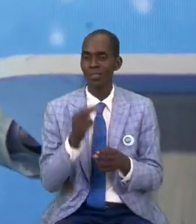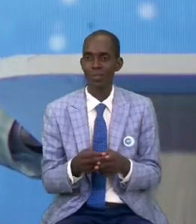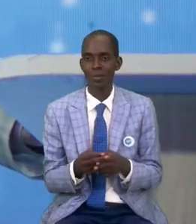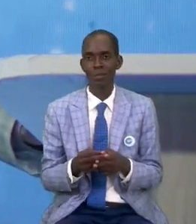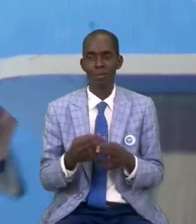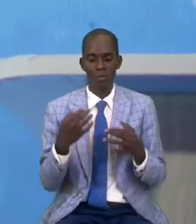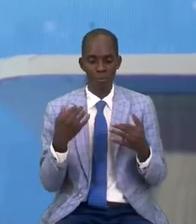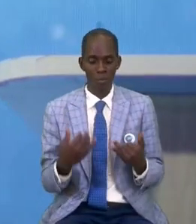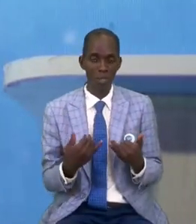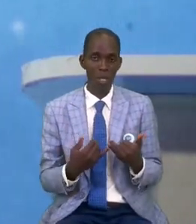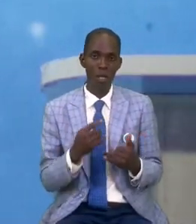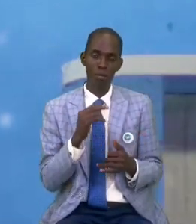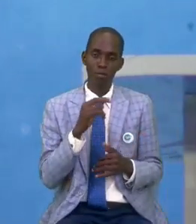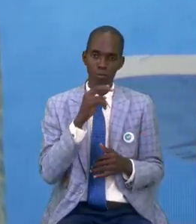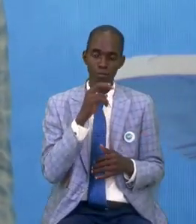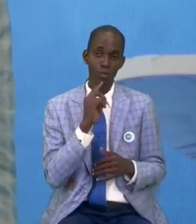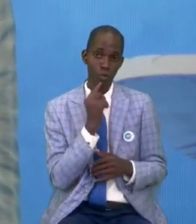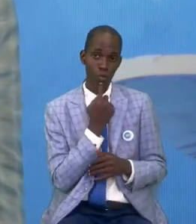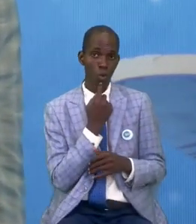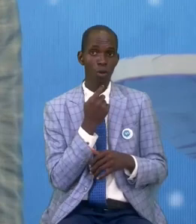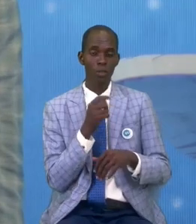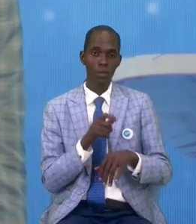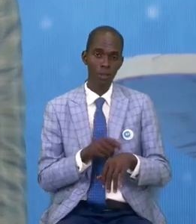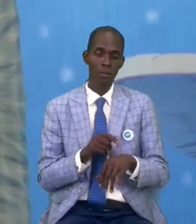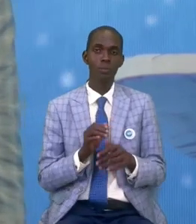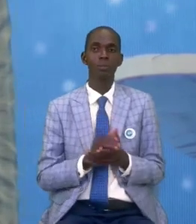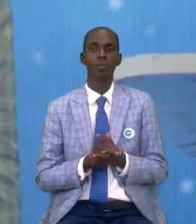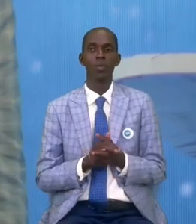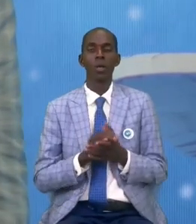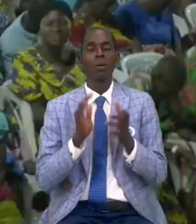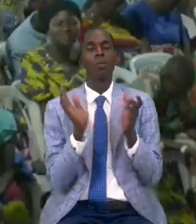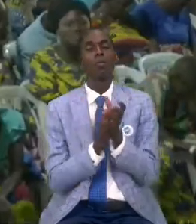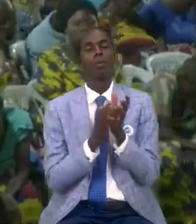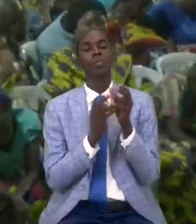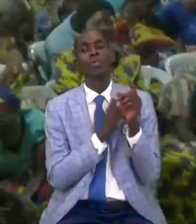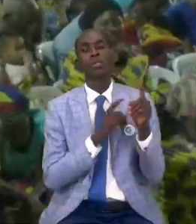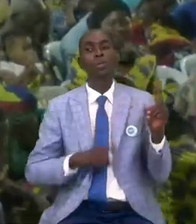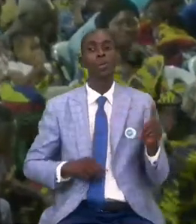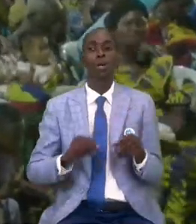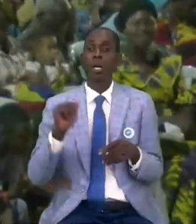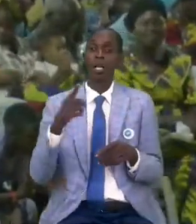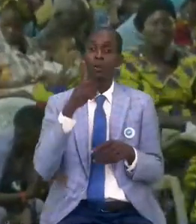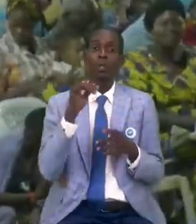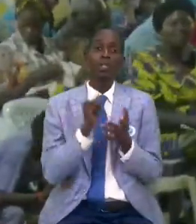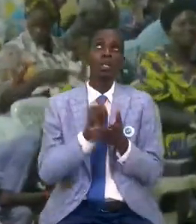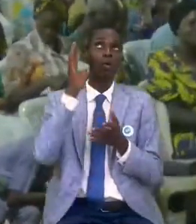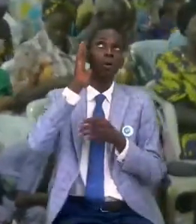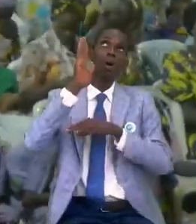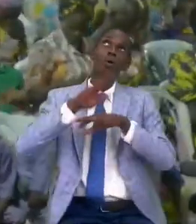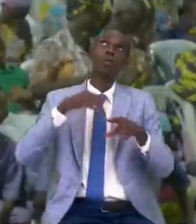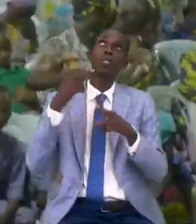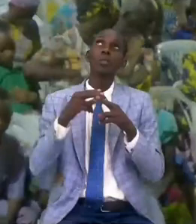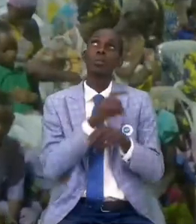Praise the Lord. Whosoever shall call on the name of the Lord shall be saved. Shall be saved. You are there and you want